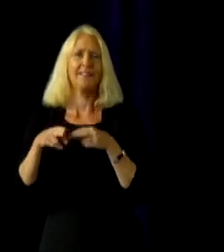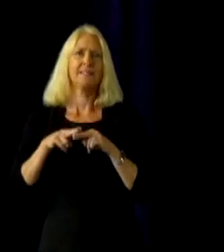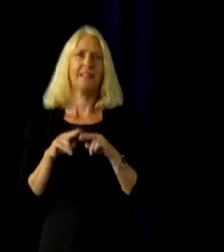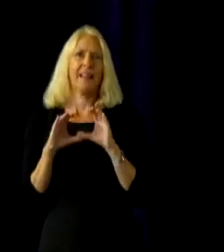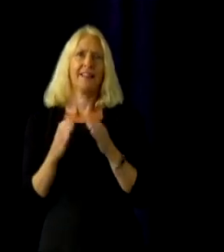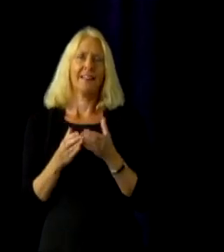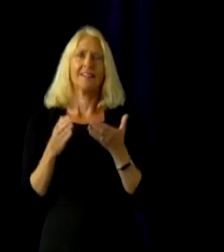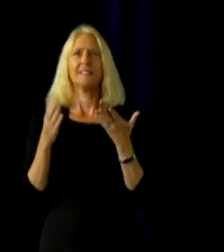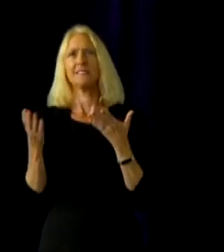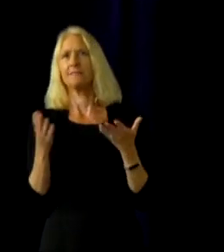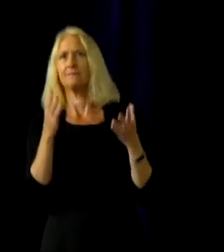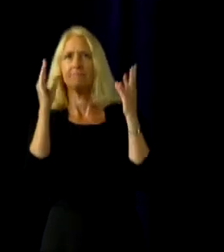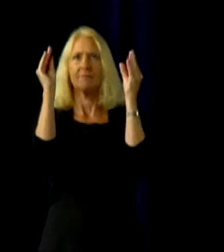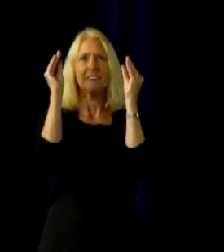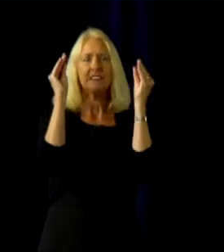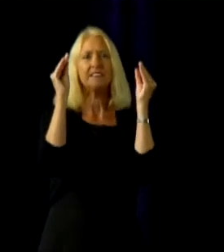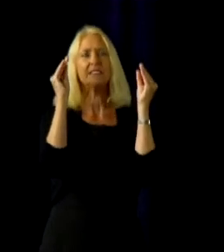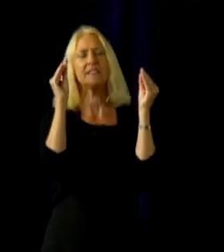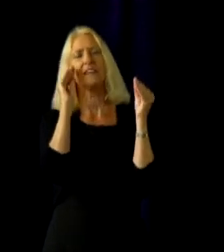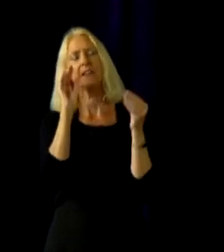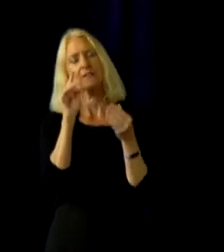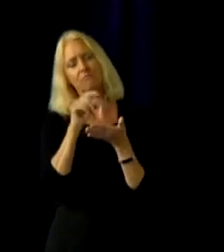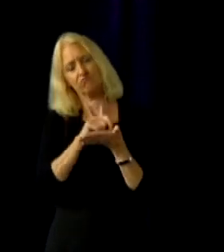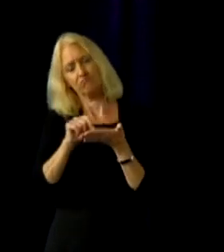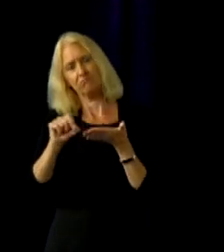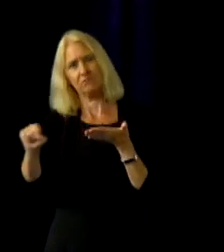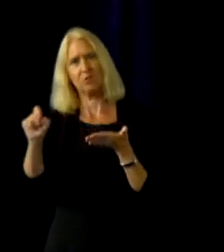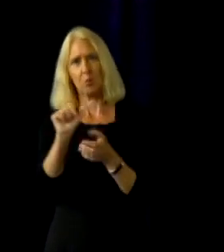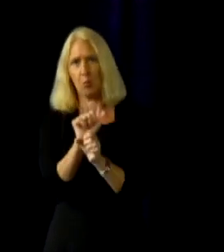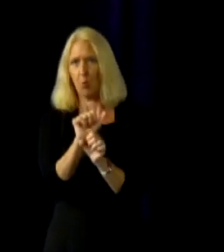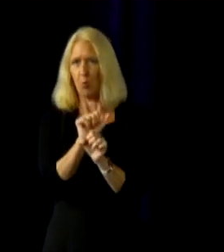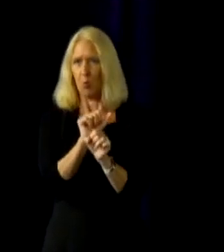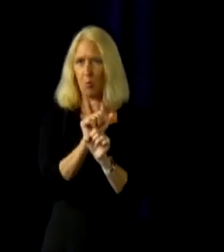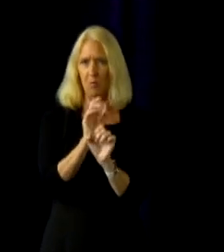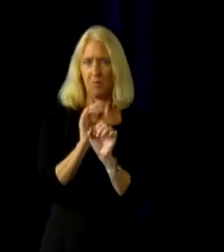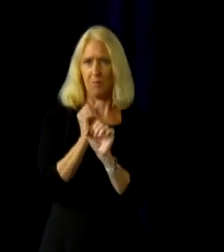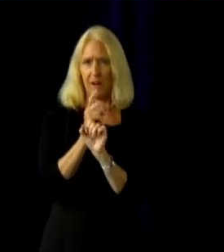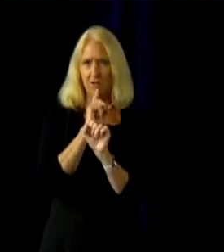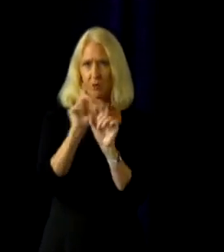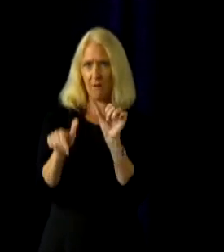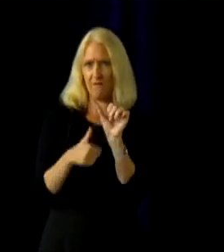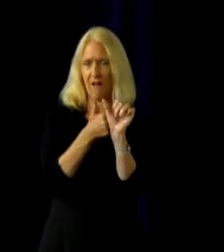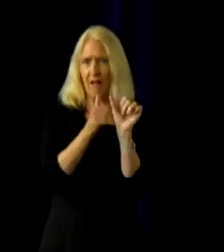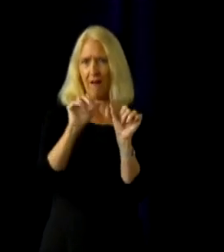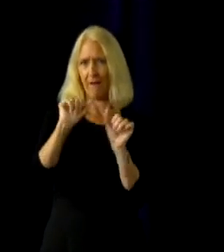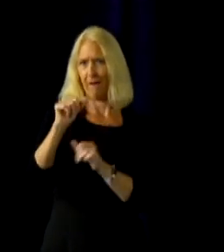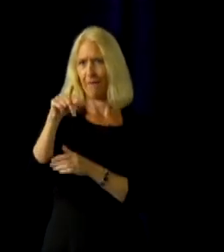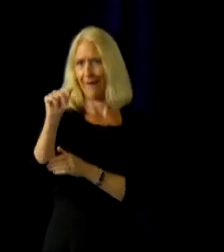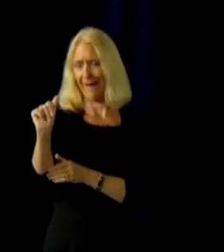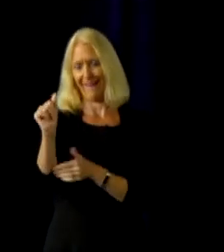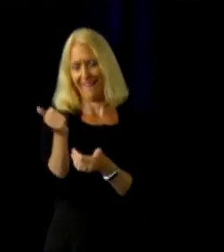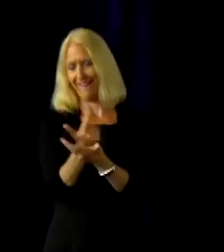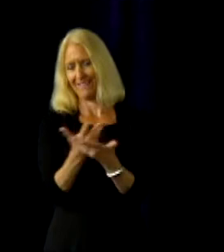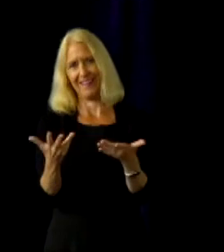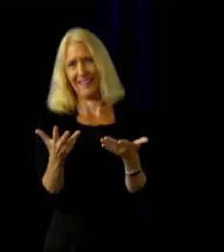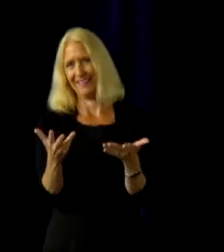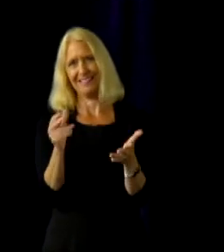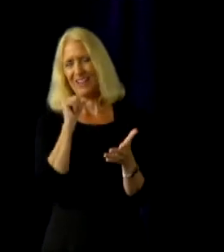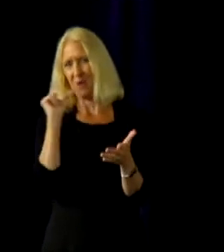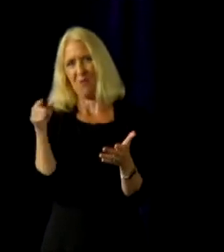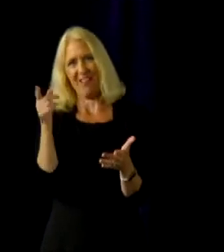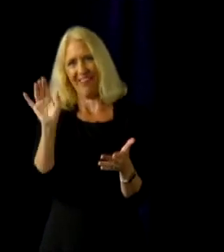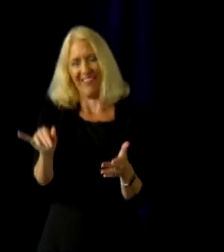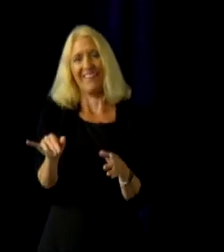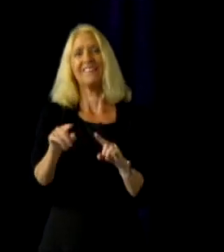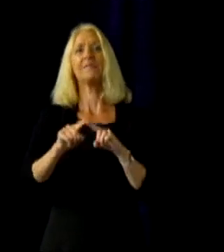classroom and dotting your I's and crossing your T's and making sure you follow an APA and all of that. It's more than that. Young